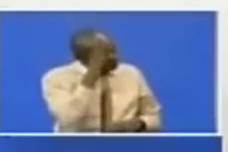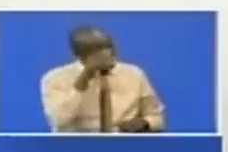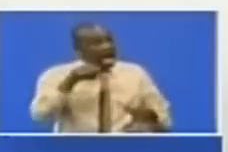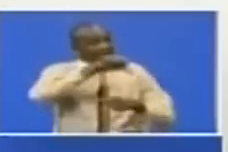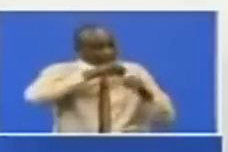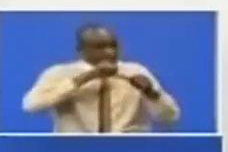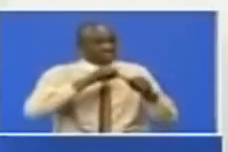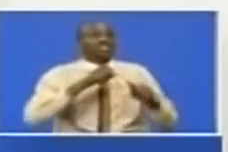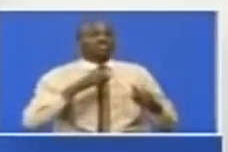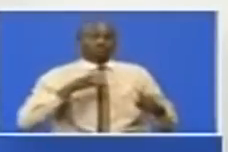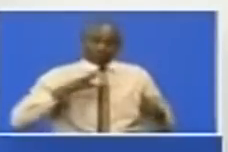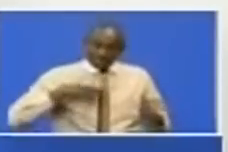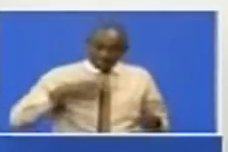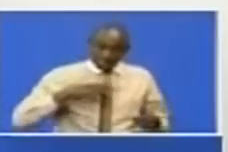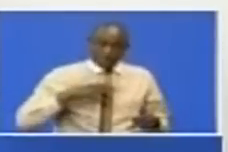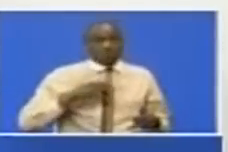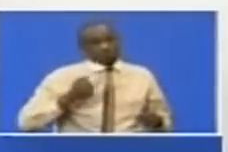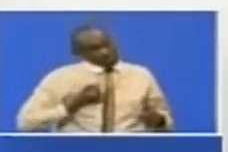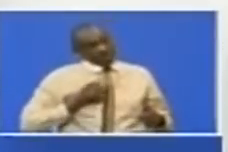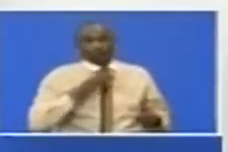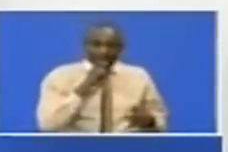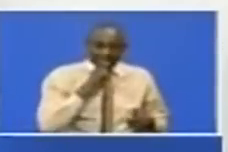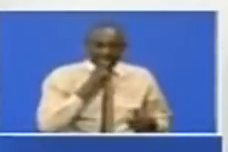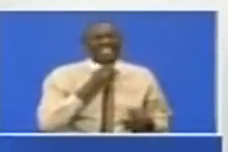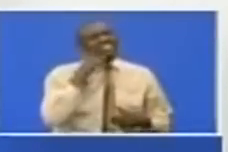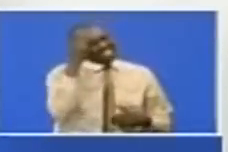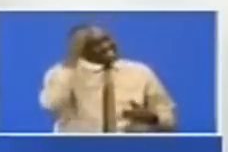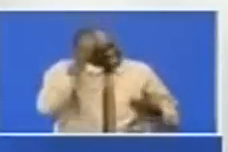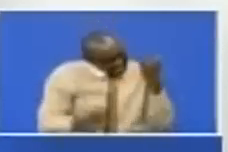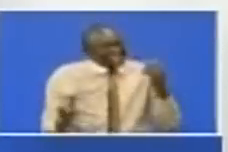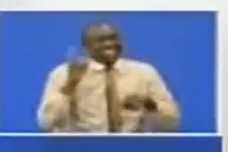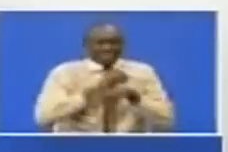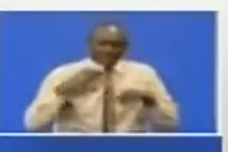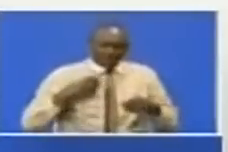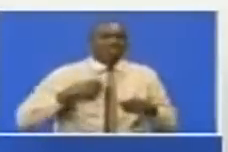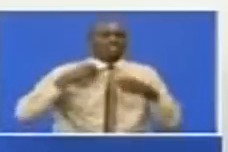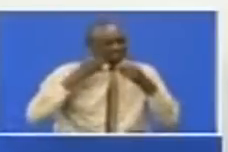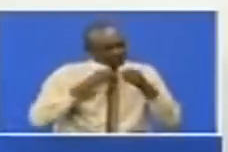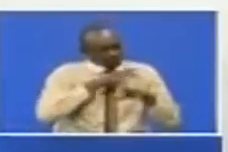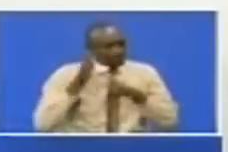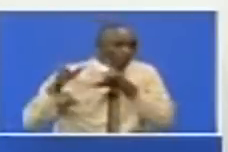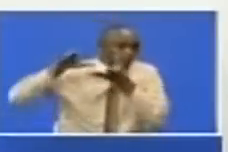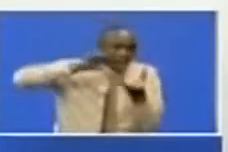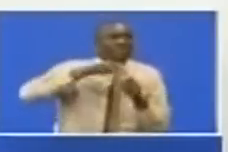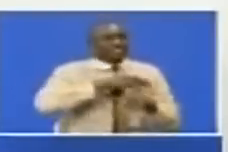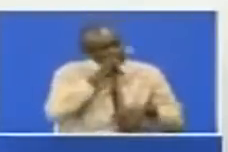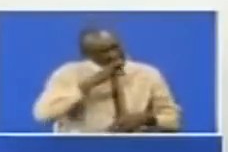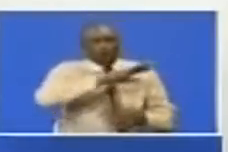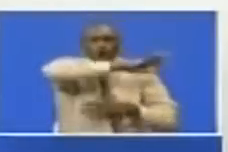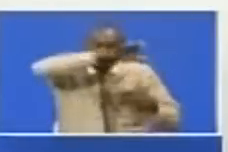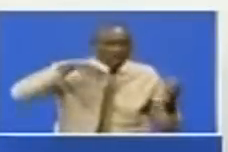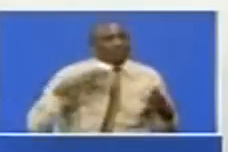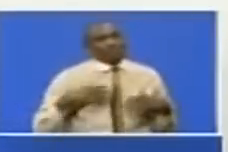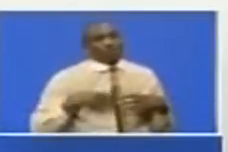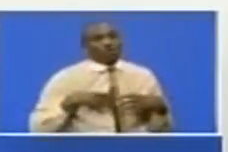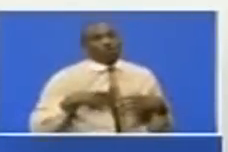anoint gender. Right. You know, the Bible says in the last days, I will pour my spirit upon all flesh. Mm-hmm. So the anointing is not it's a not thing